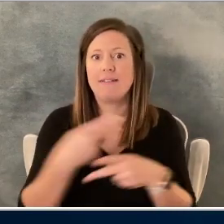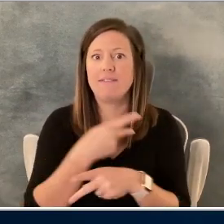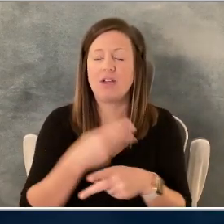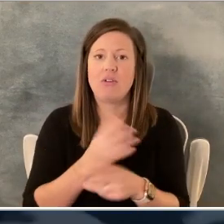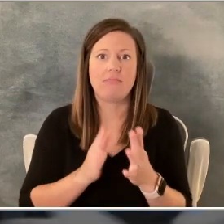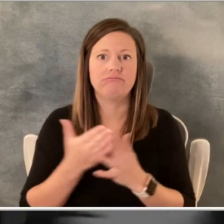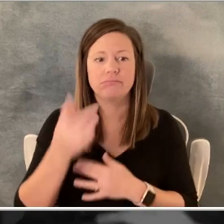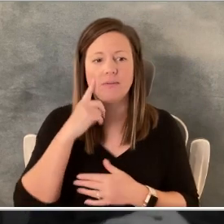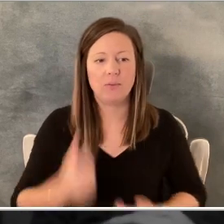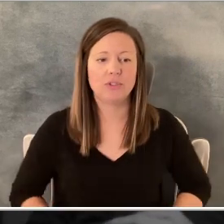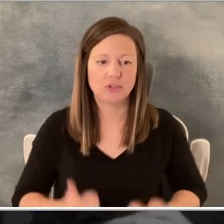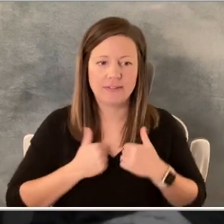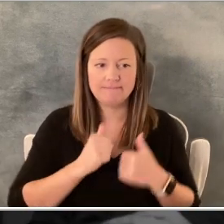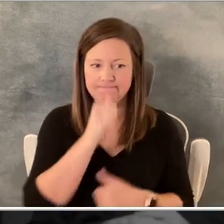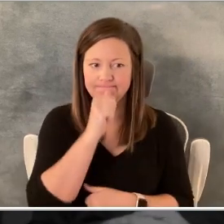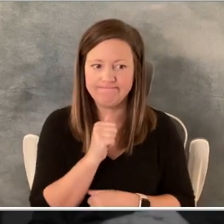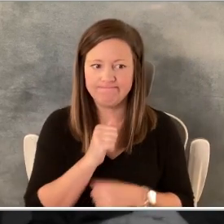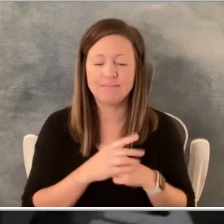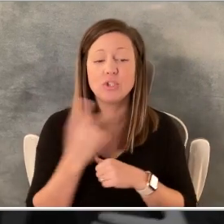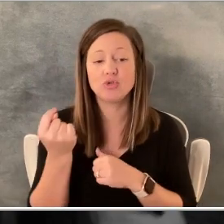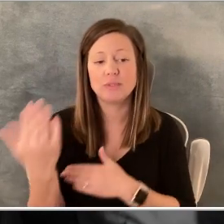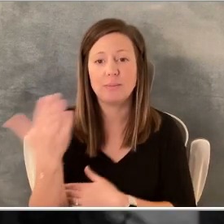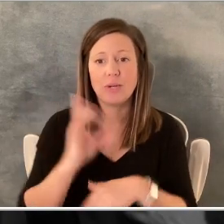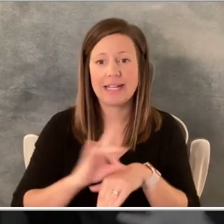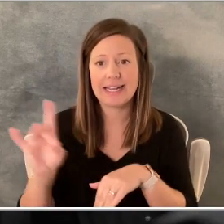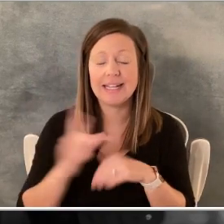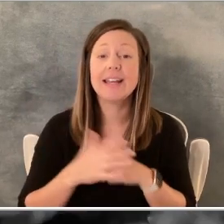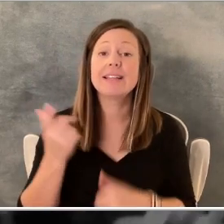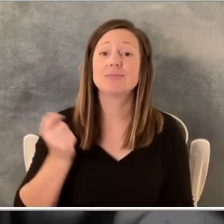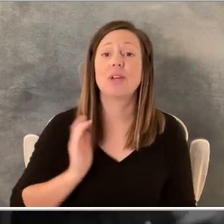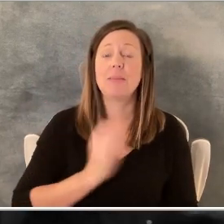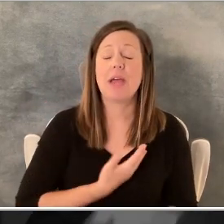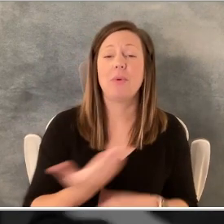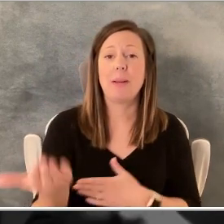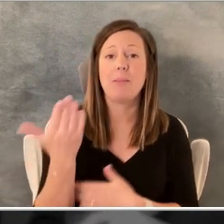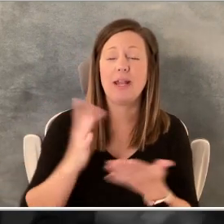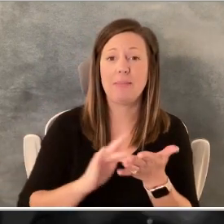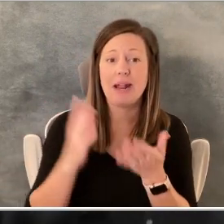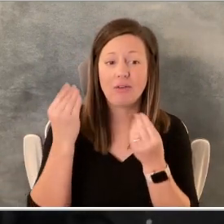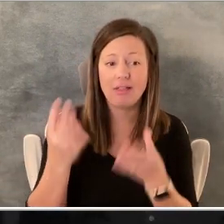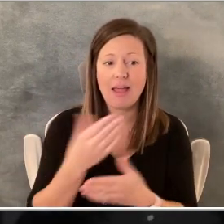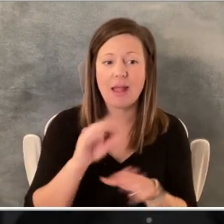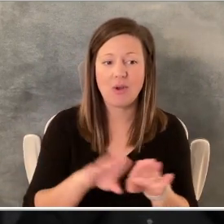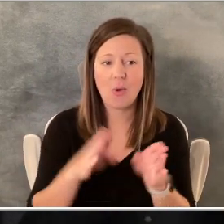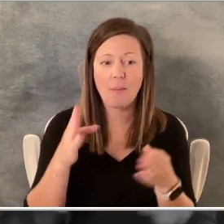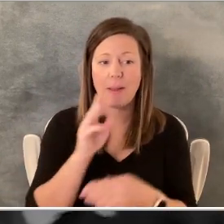8. Subscribe to our Morning Medical Update and Open Mics